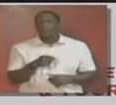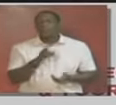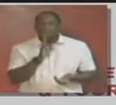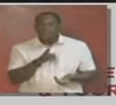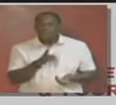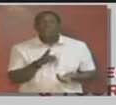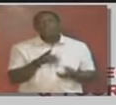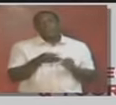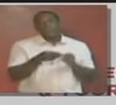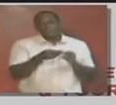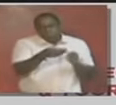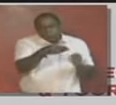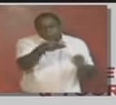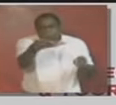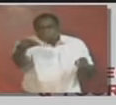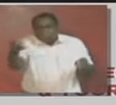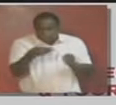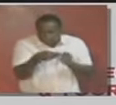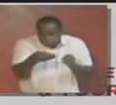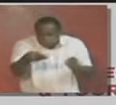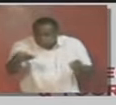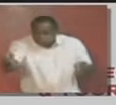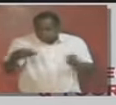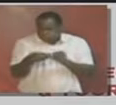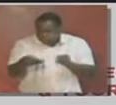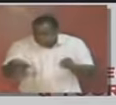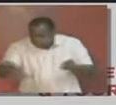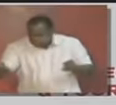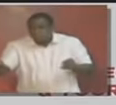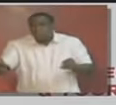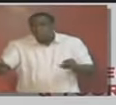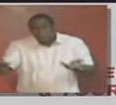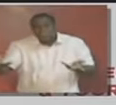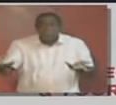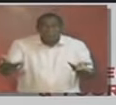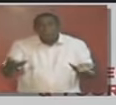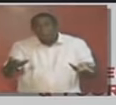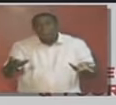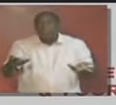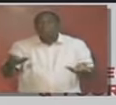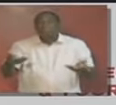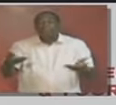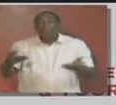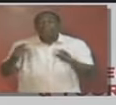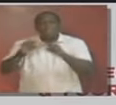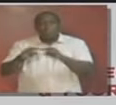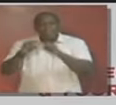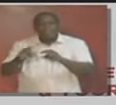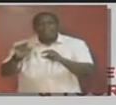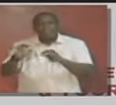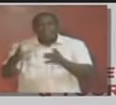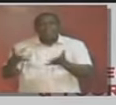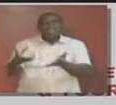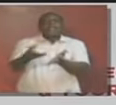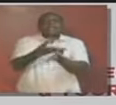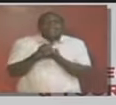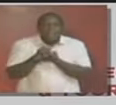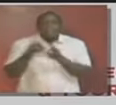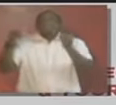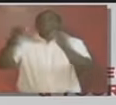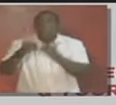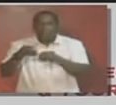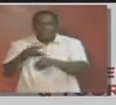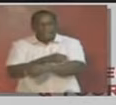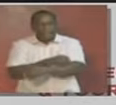wider coverage will eventually be accomplished as more vaccines come in, we do still stick to the